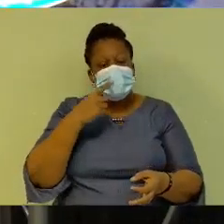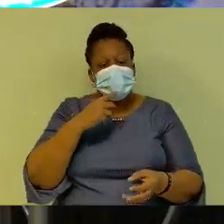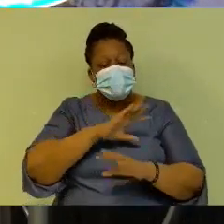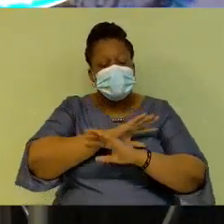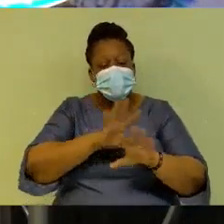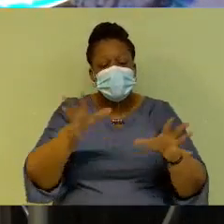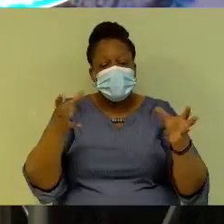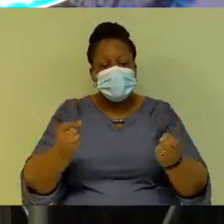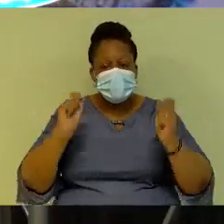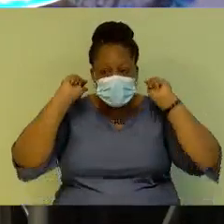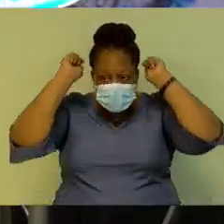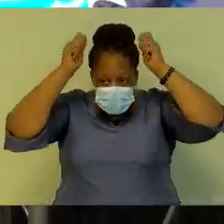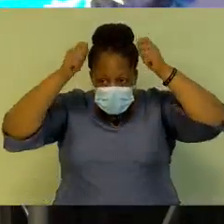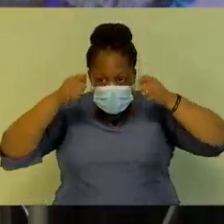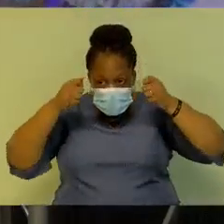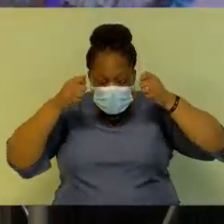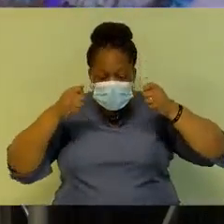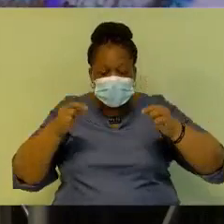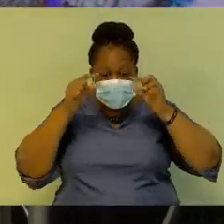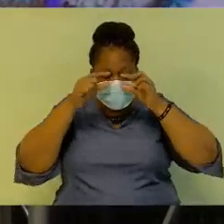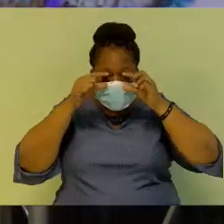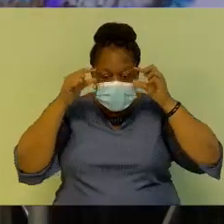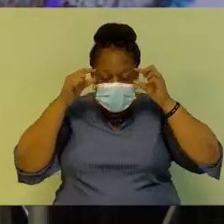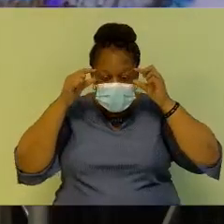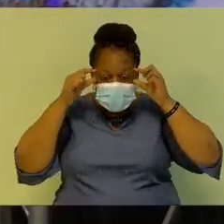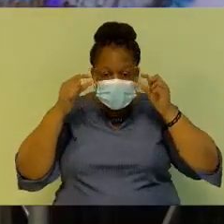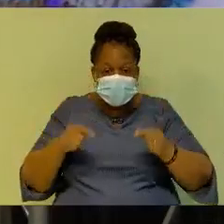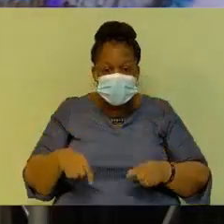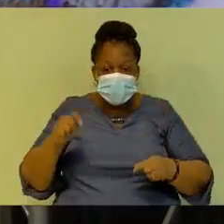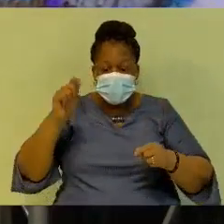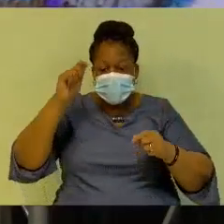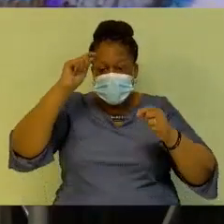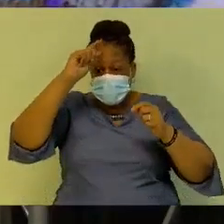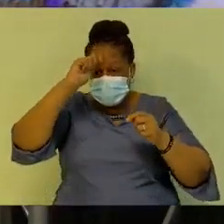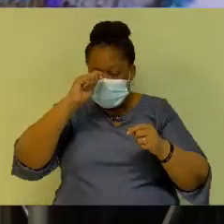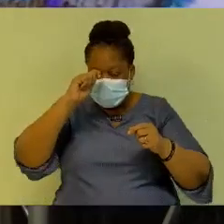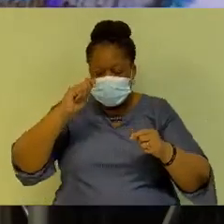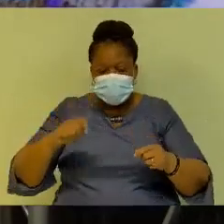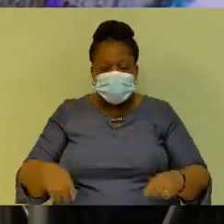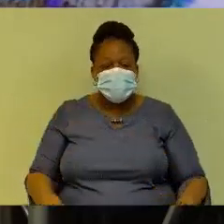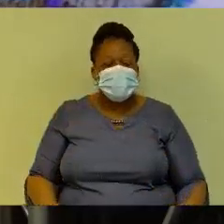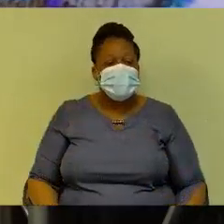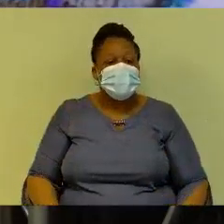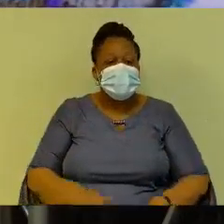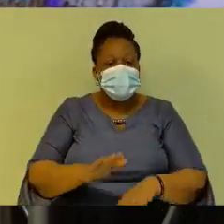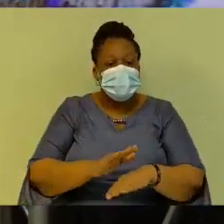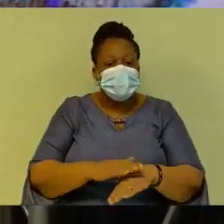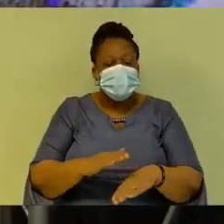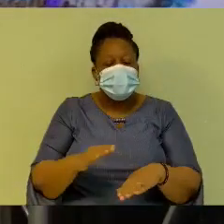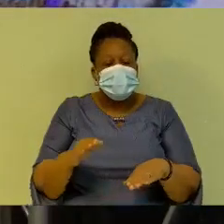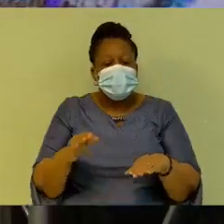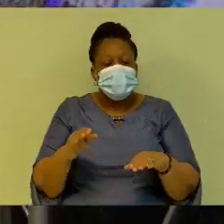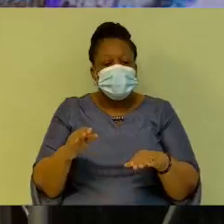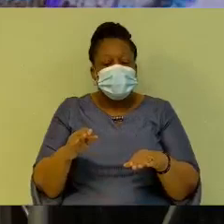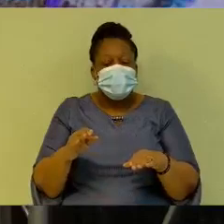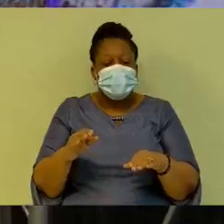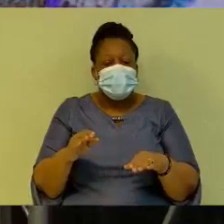caps, sunshades, and ski masks while on your premises. Having persons remove the